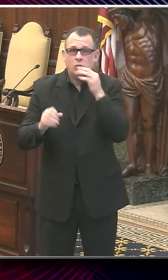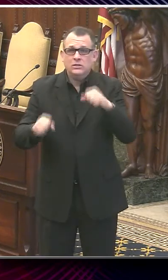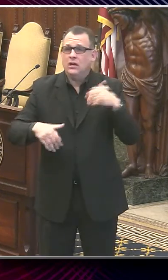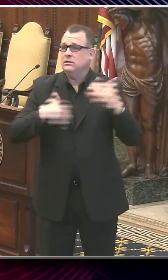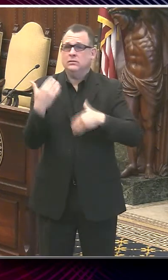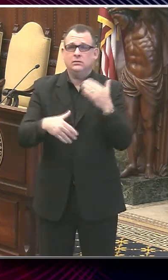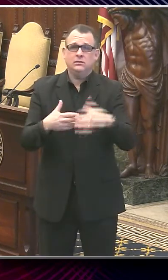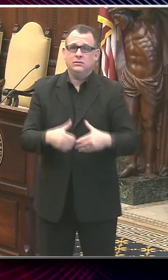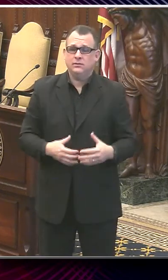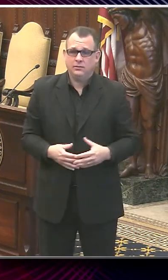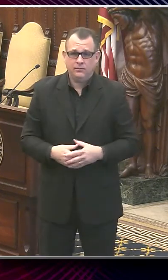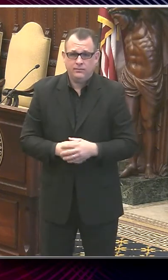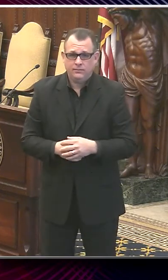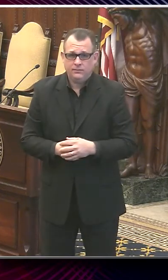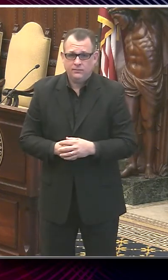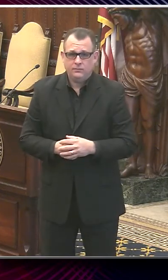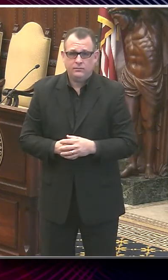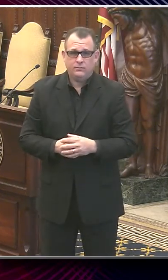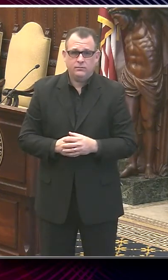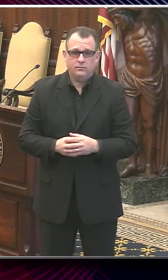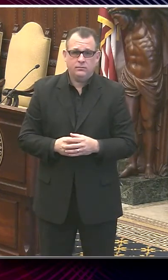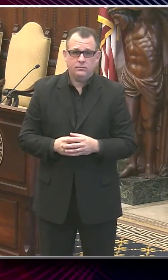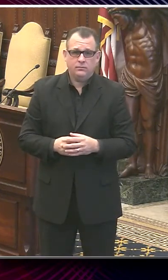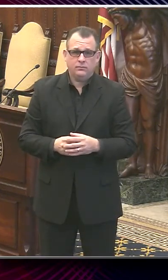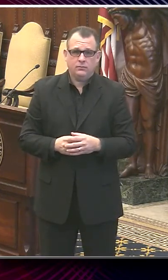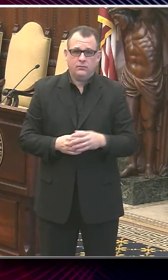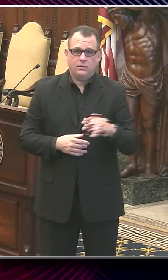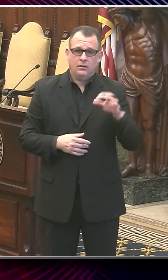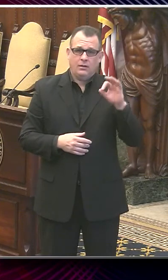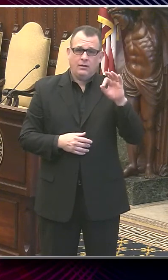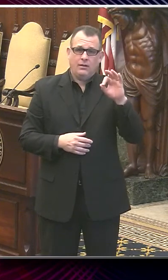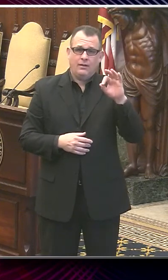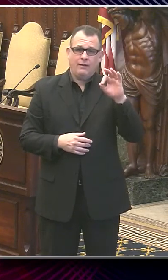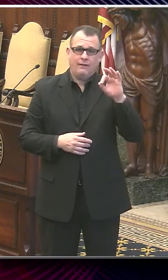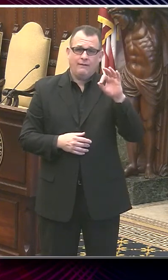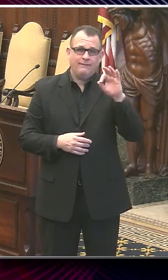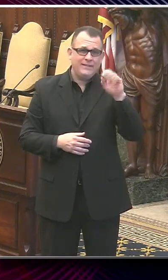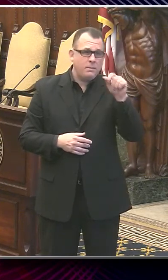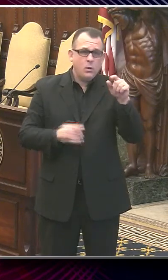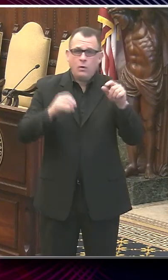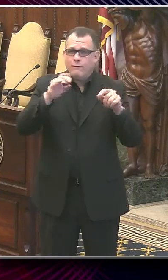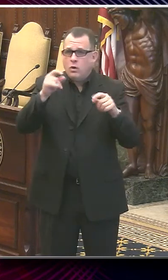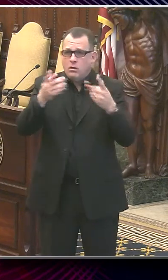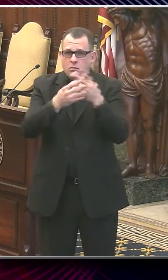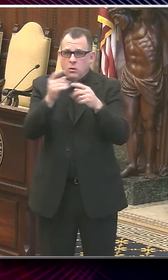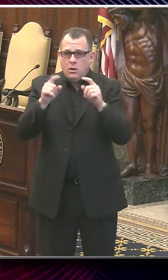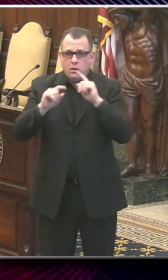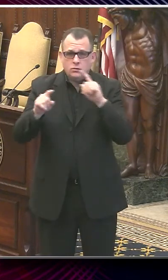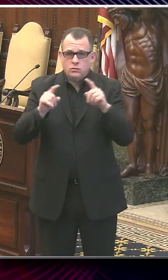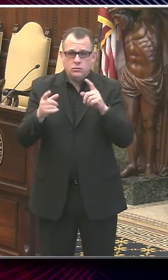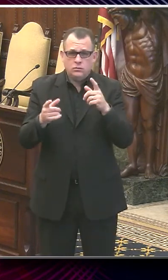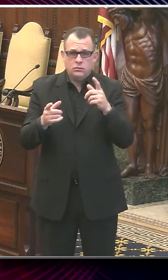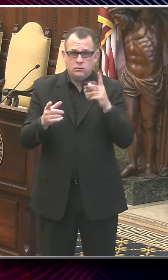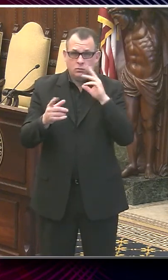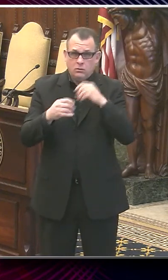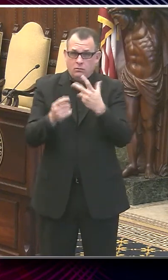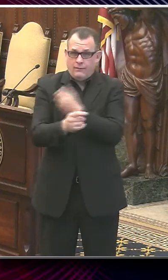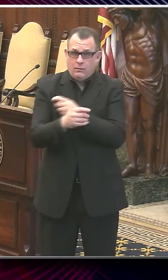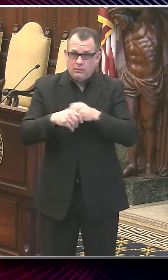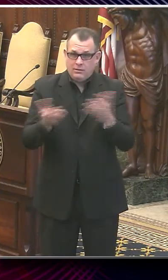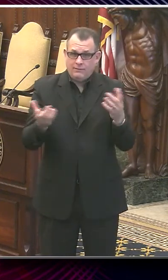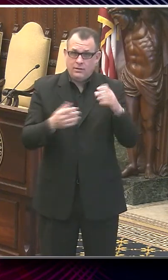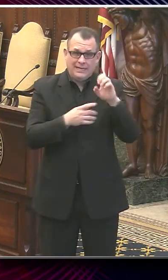And this is either for FEMA or for Dr. Farley. What vaccine will be administered at the Esperanza